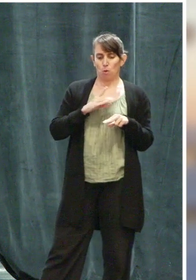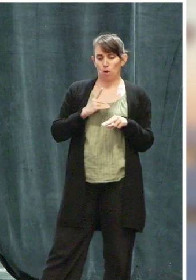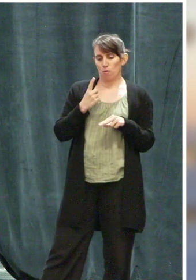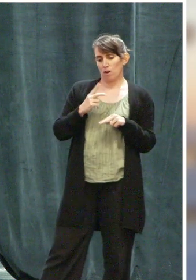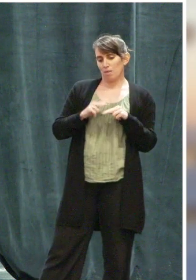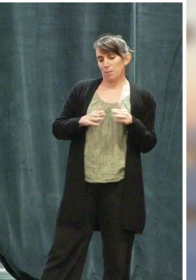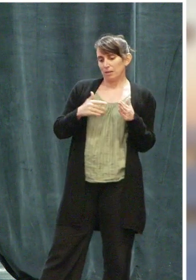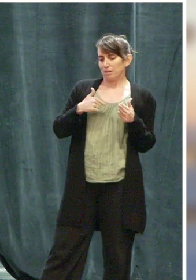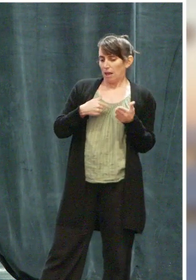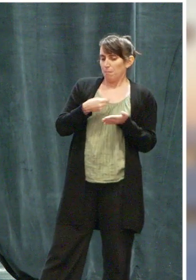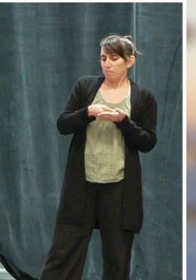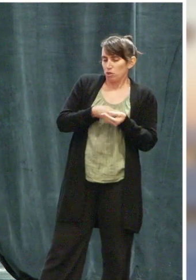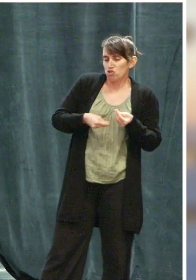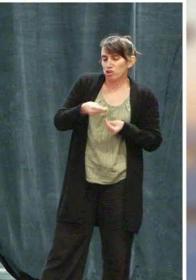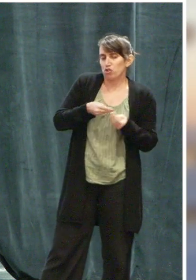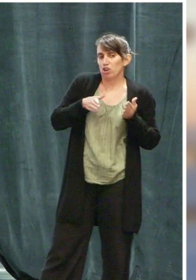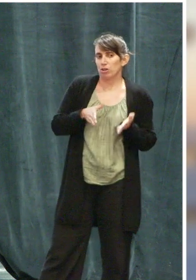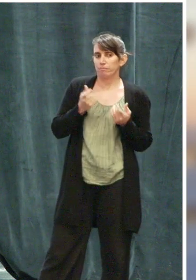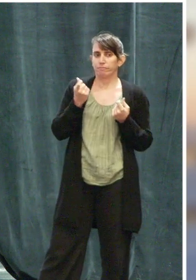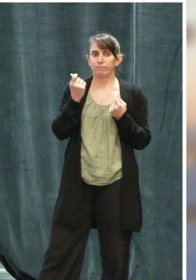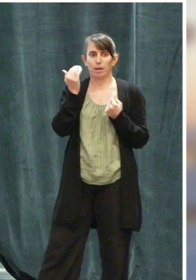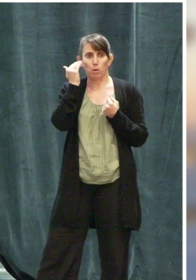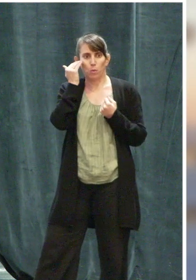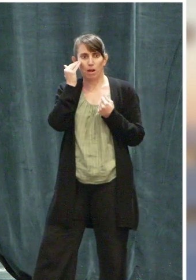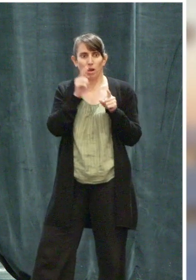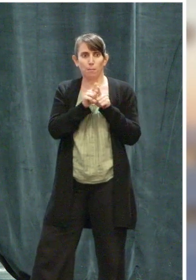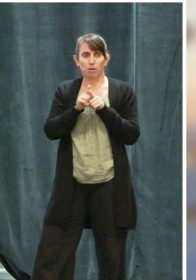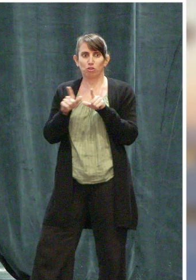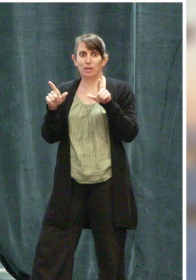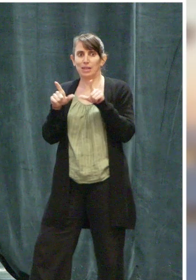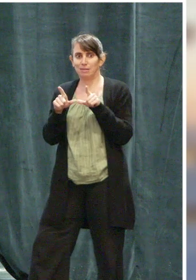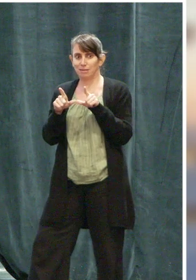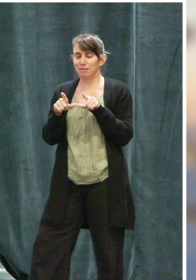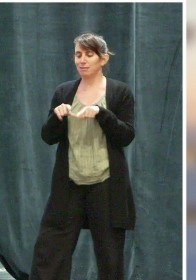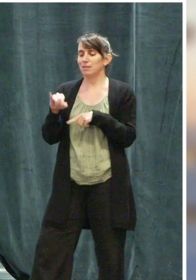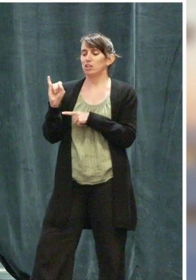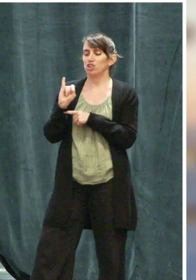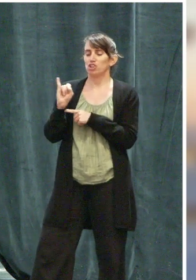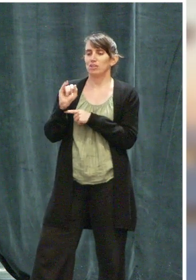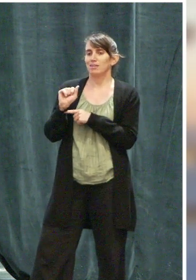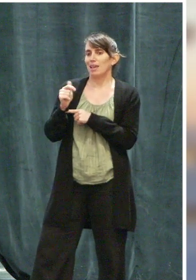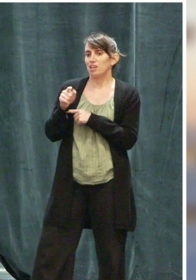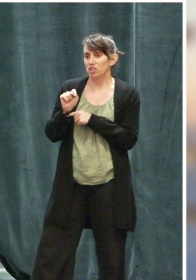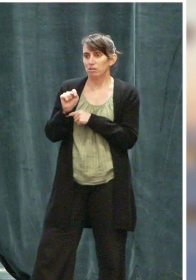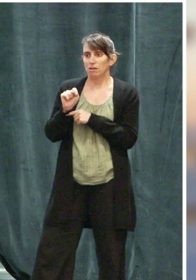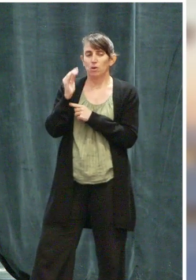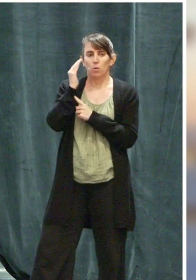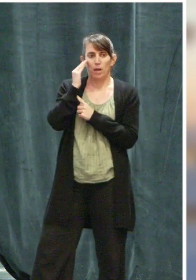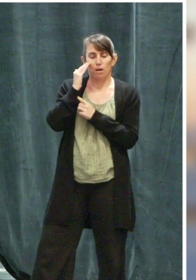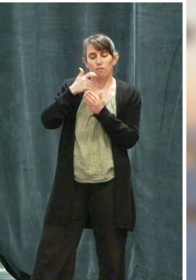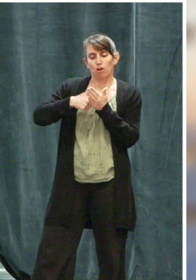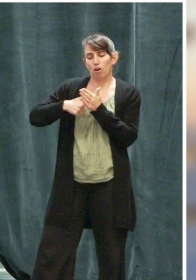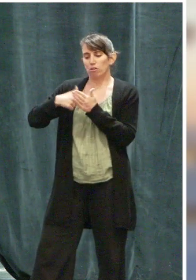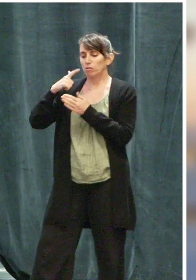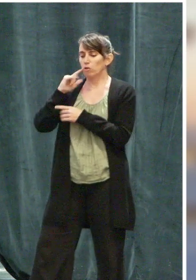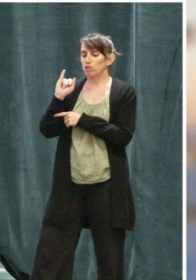I'm the treasurer, so I'm very well aware of and I'm also a licensed insurance agent. I'm very well aware of what the costs are for the